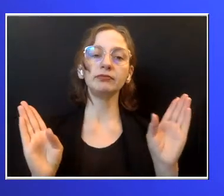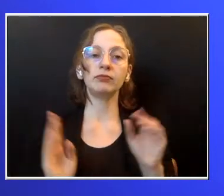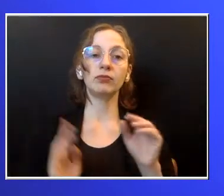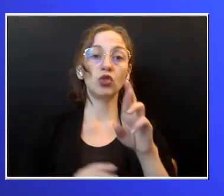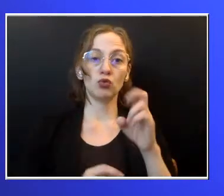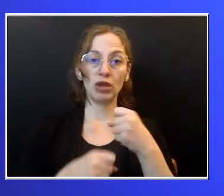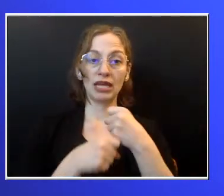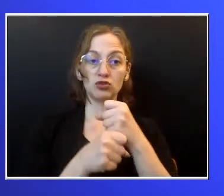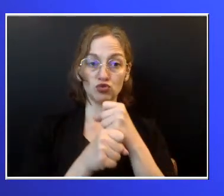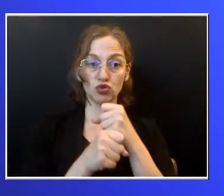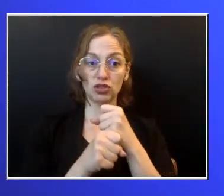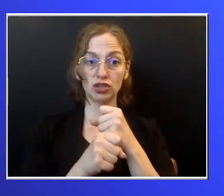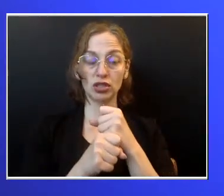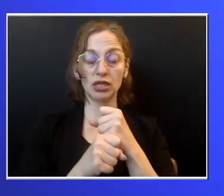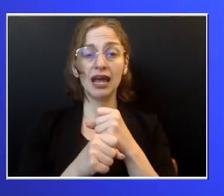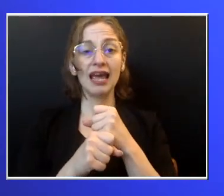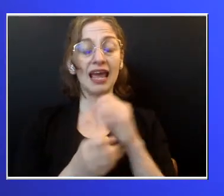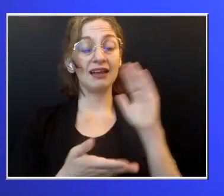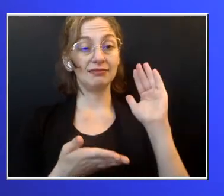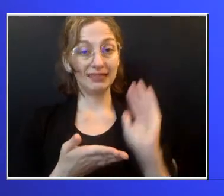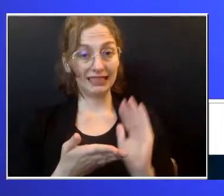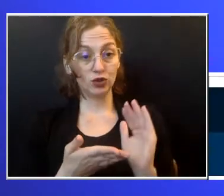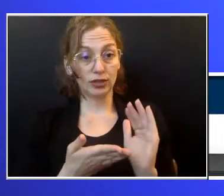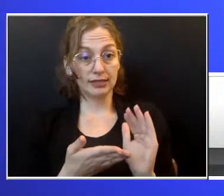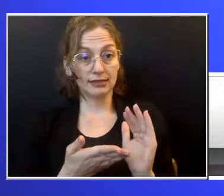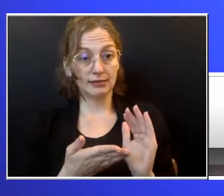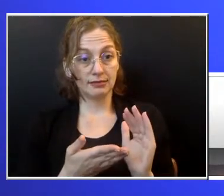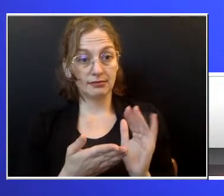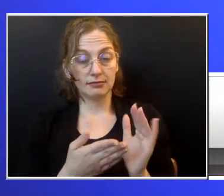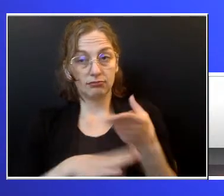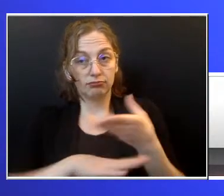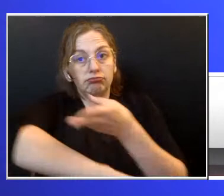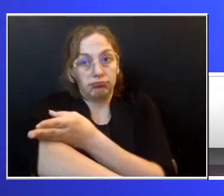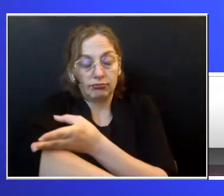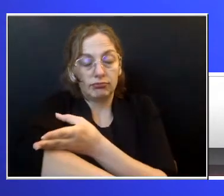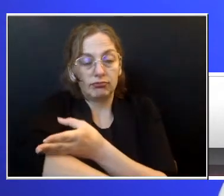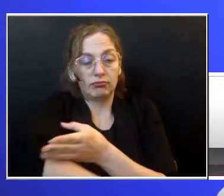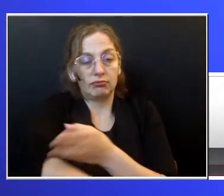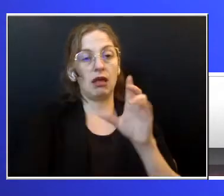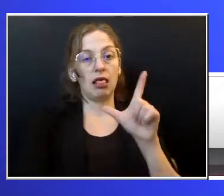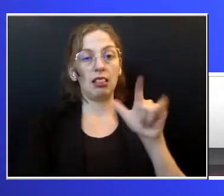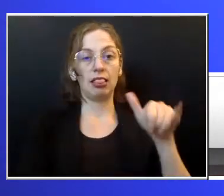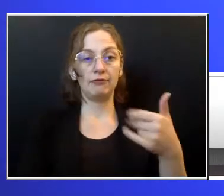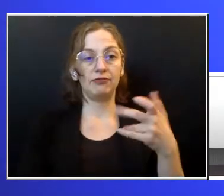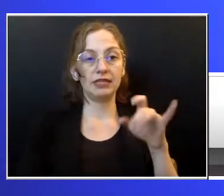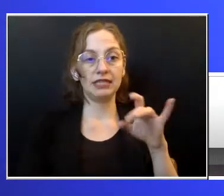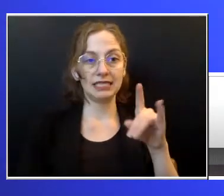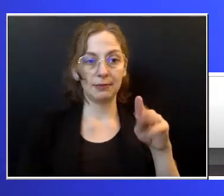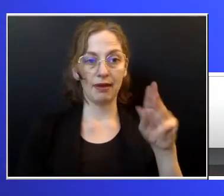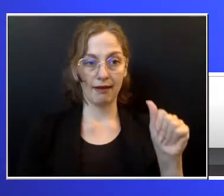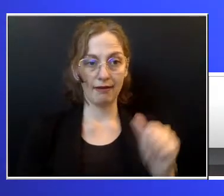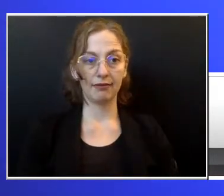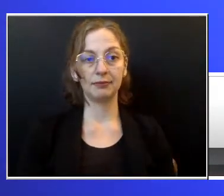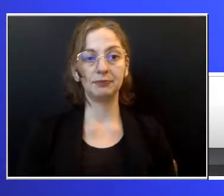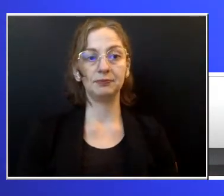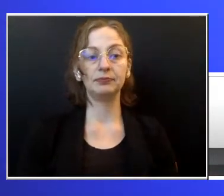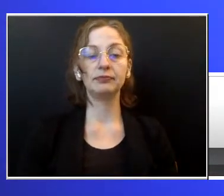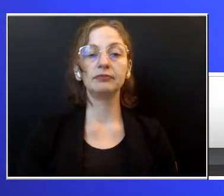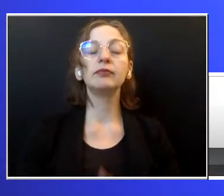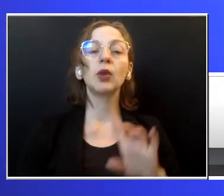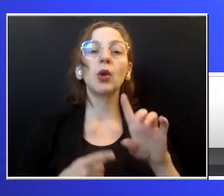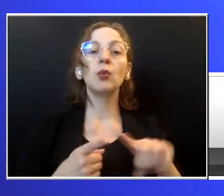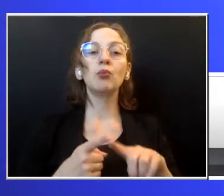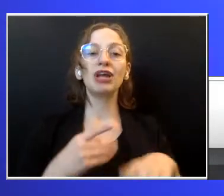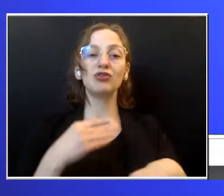decrease and can help improve lymphedema. When you're adding sort of these new healthy tissues with robust